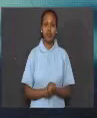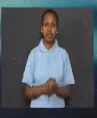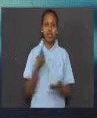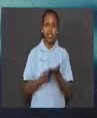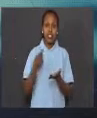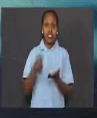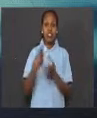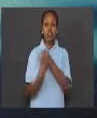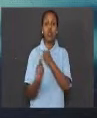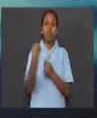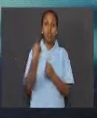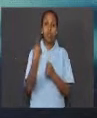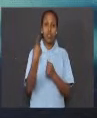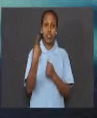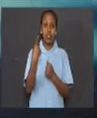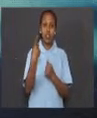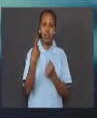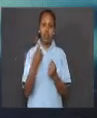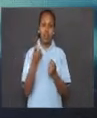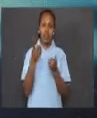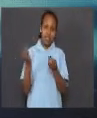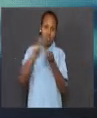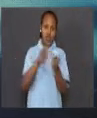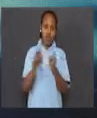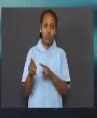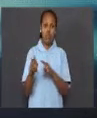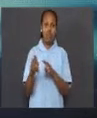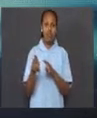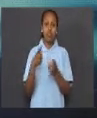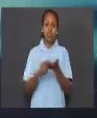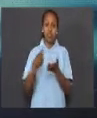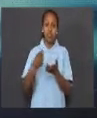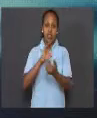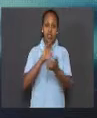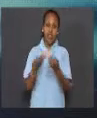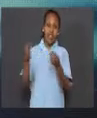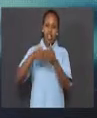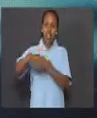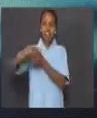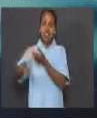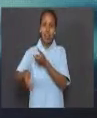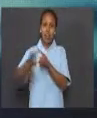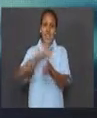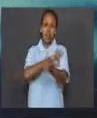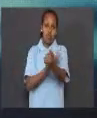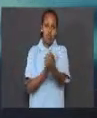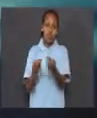This is only as long as there are no external forces acting on the